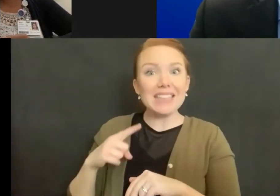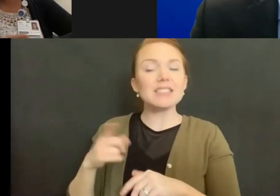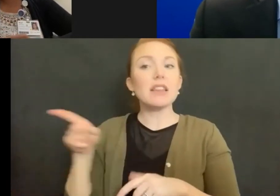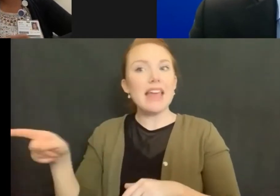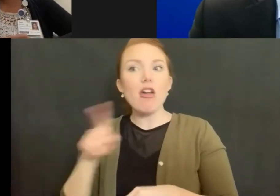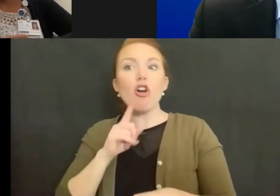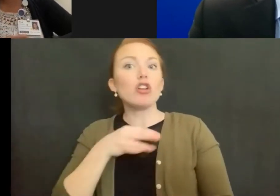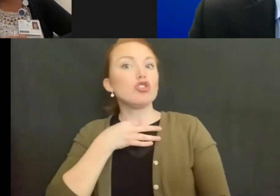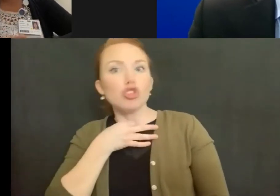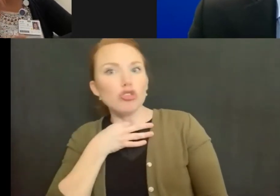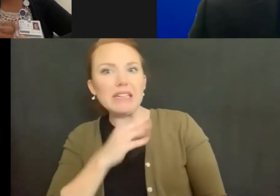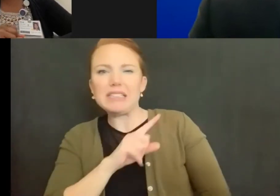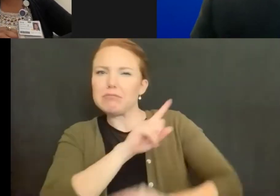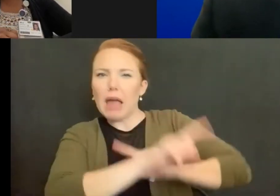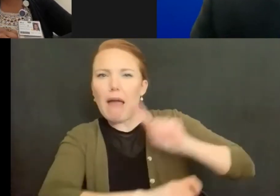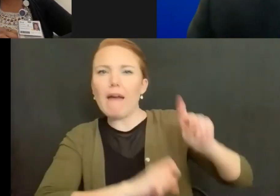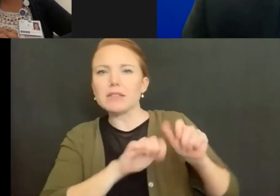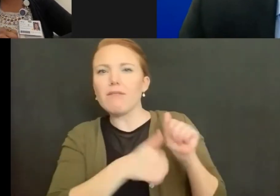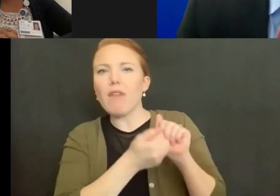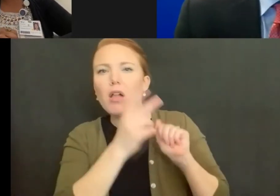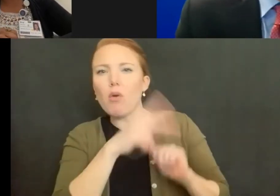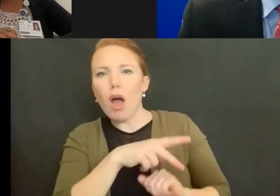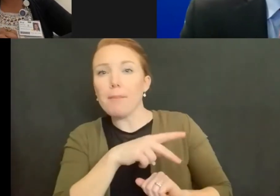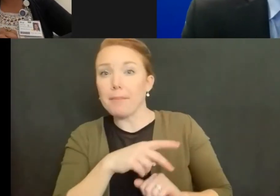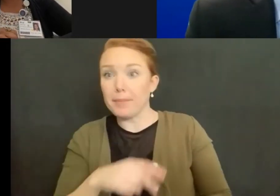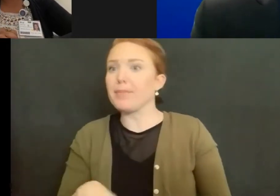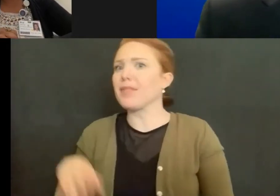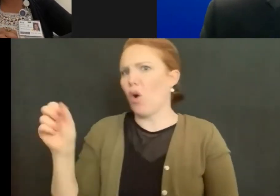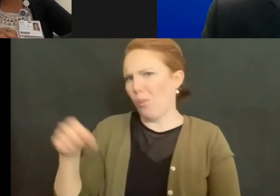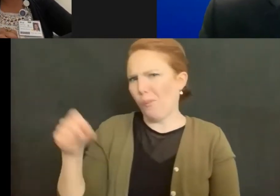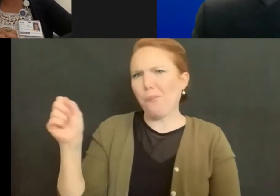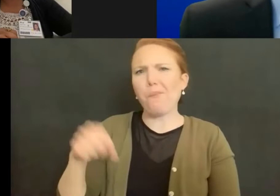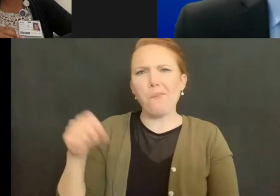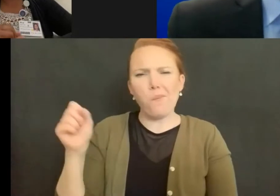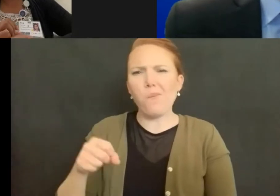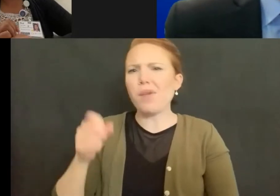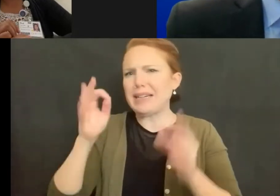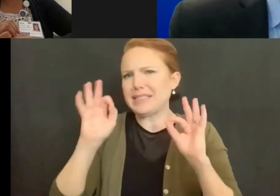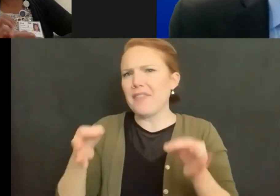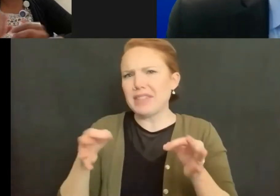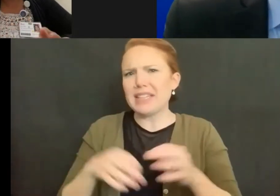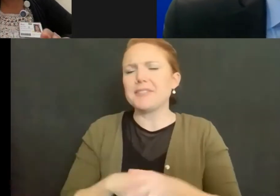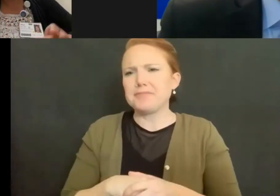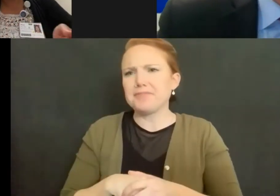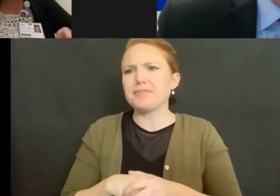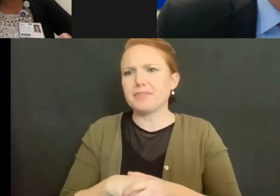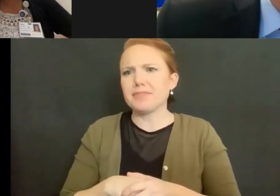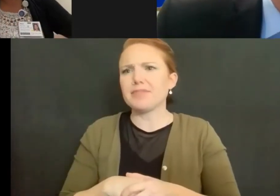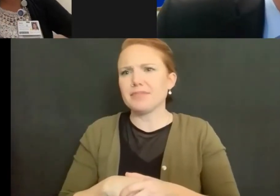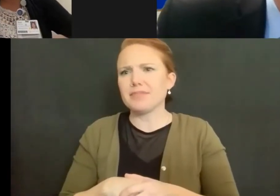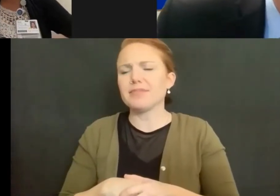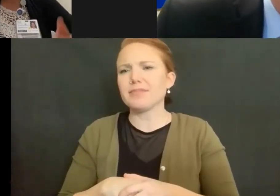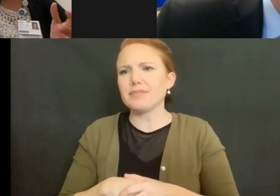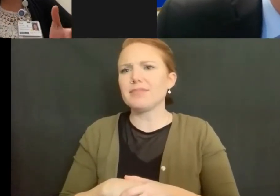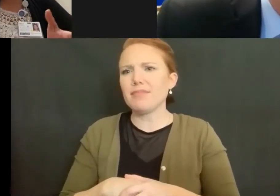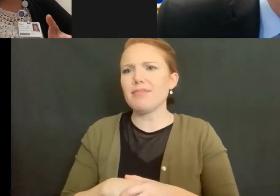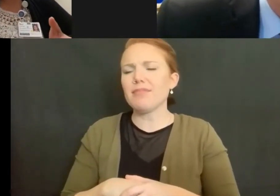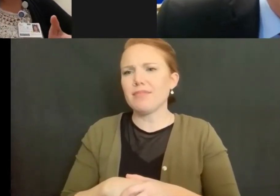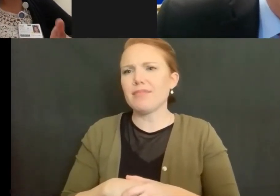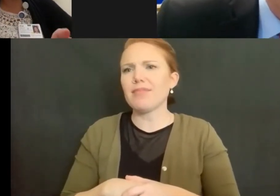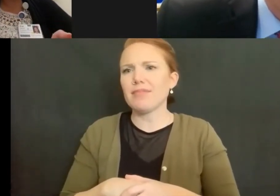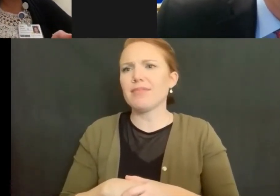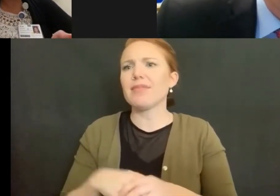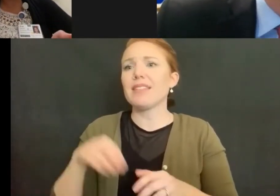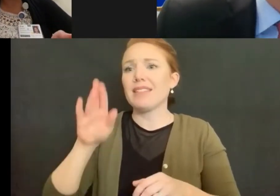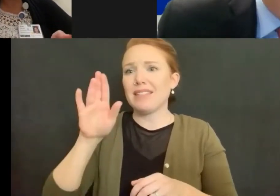curious and engaged with you? Yes, definitely. And that what the quality that gonna, that's